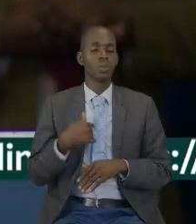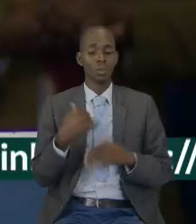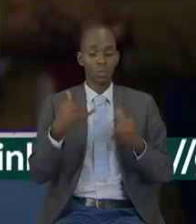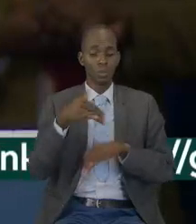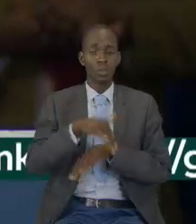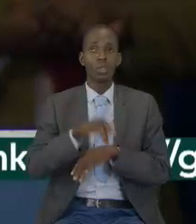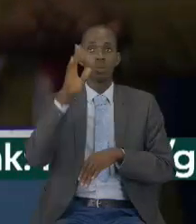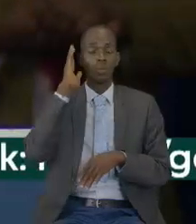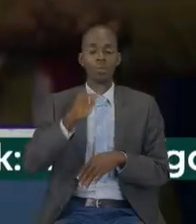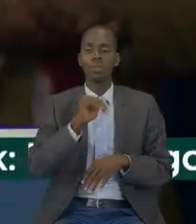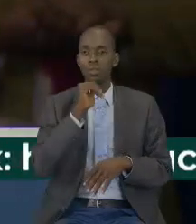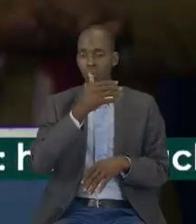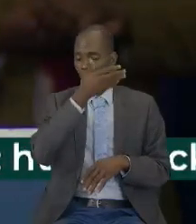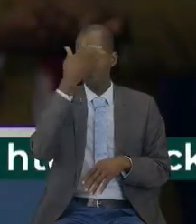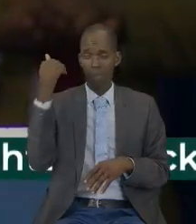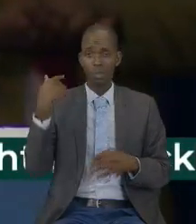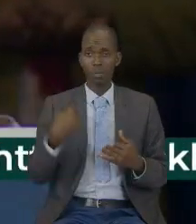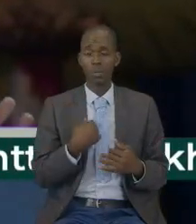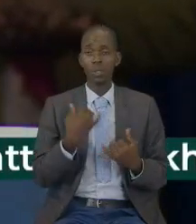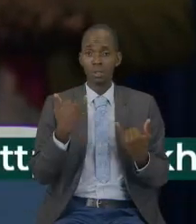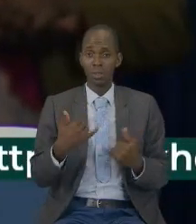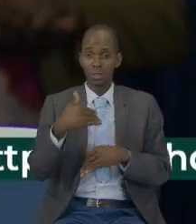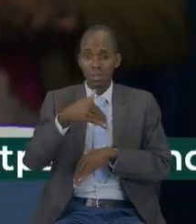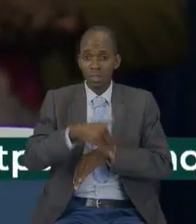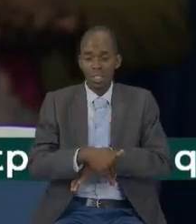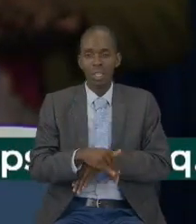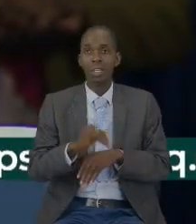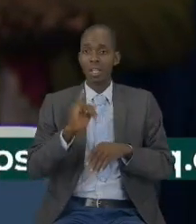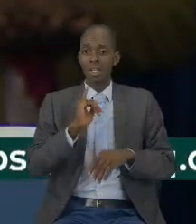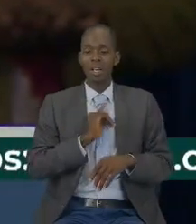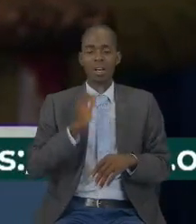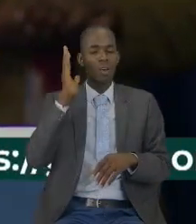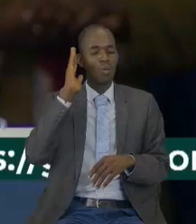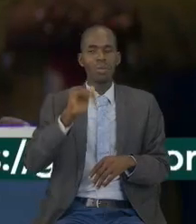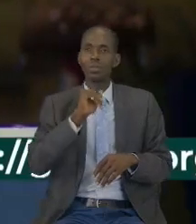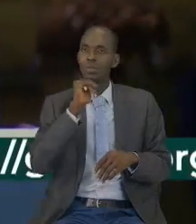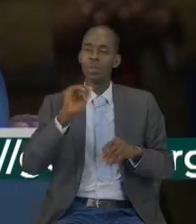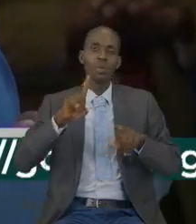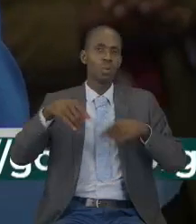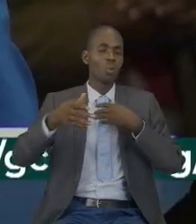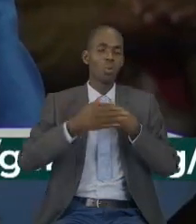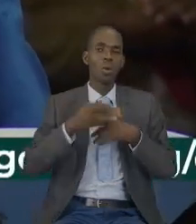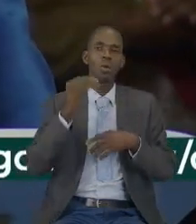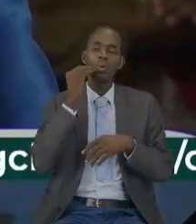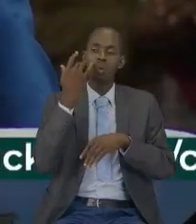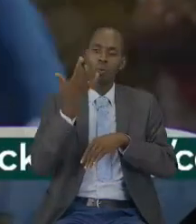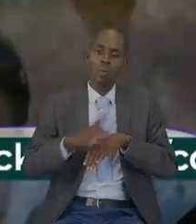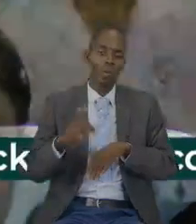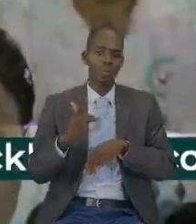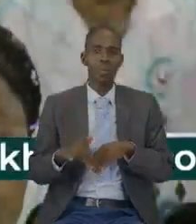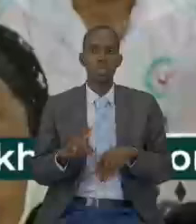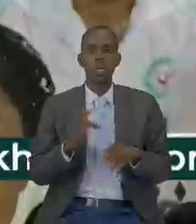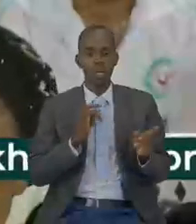you have seen it. It's not here. It's in the north. At Adamawa. Please, let's get them set. When you are